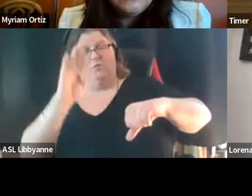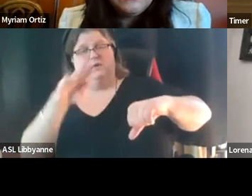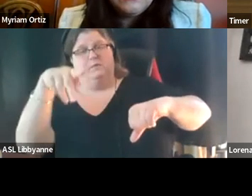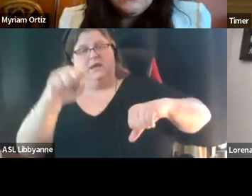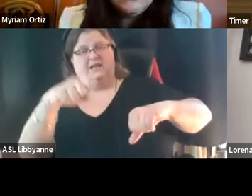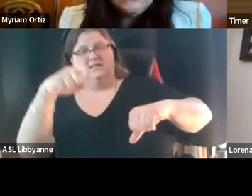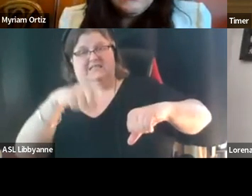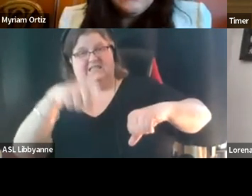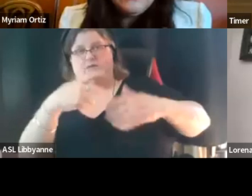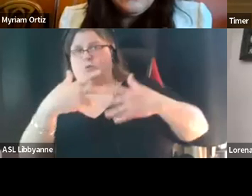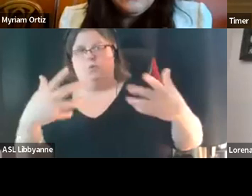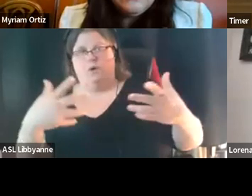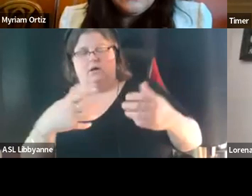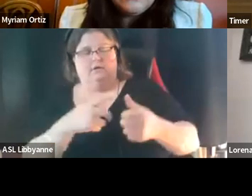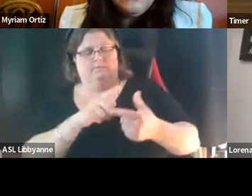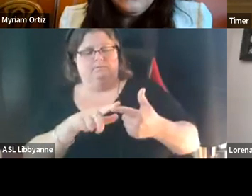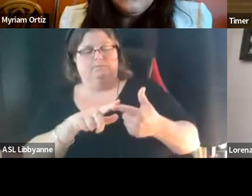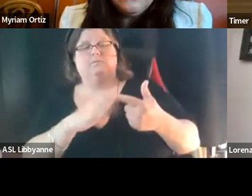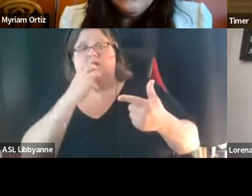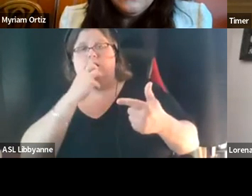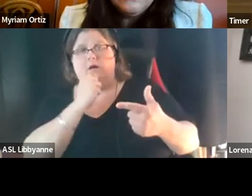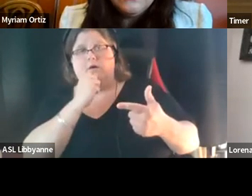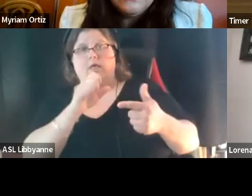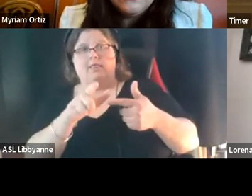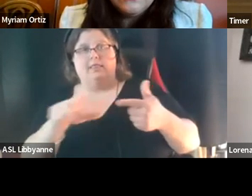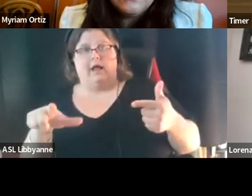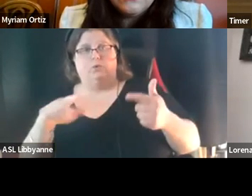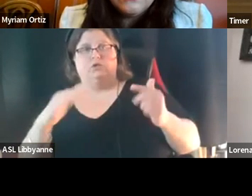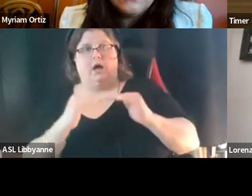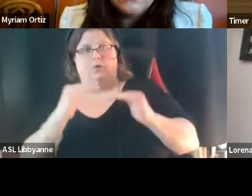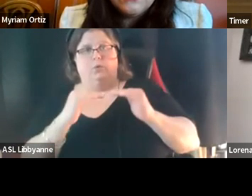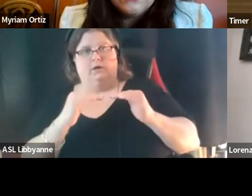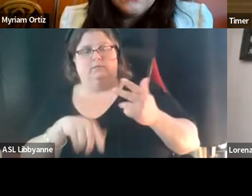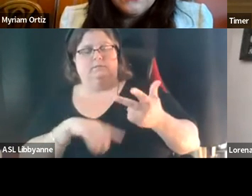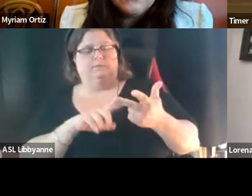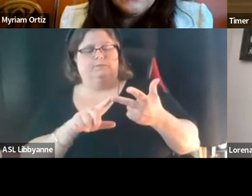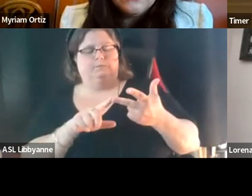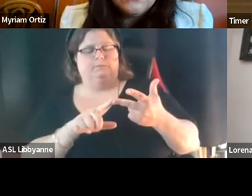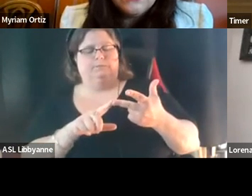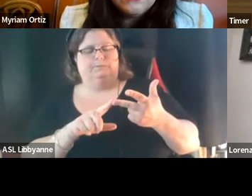and also cares about the language equity, and